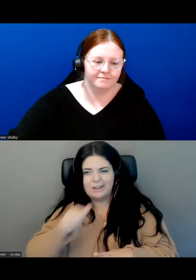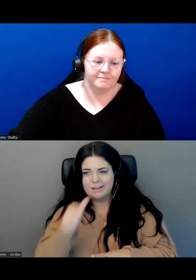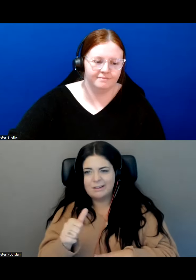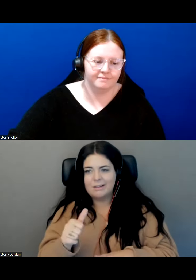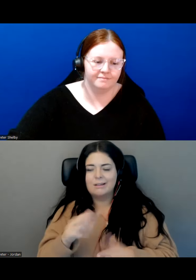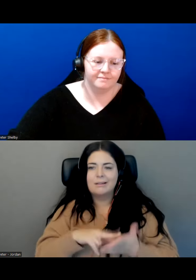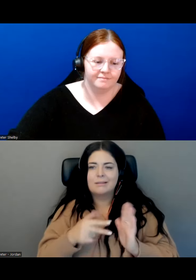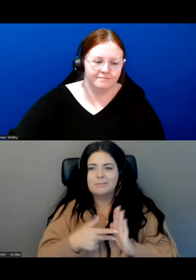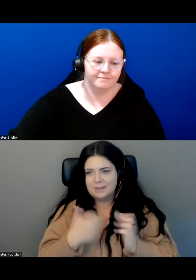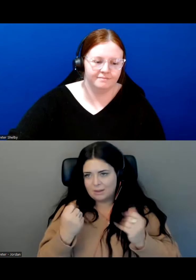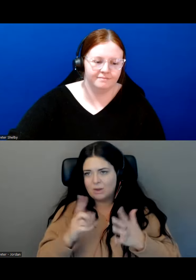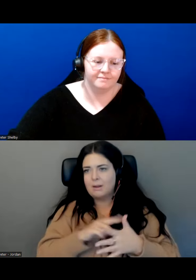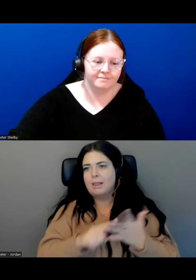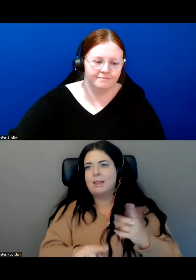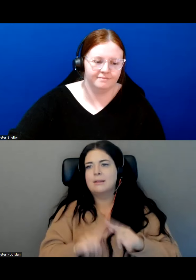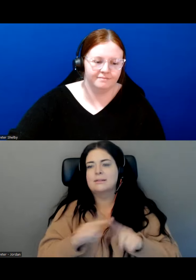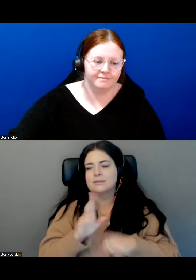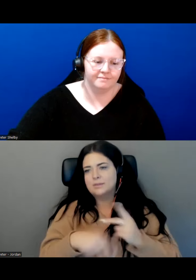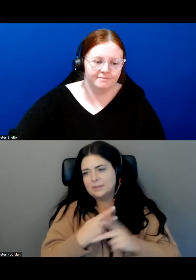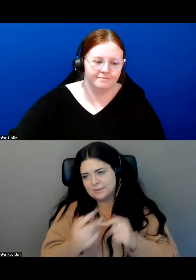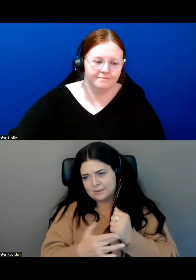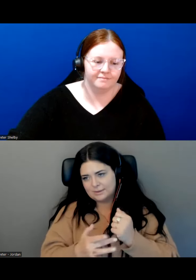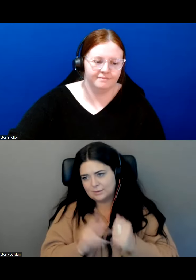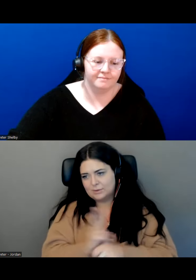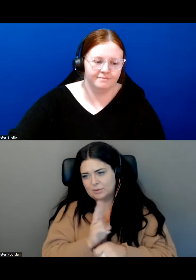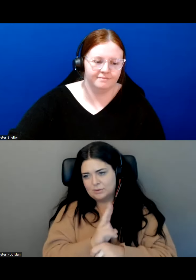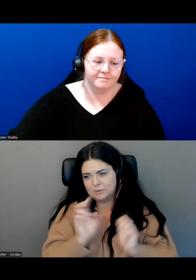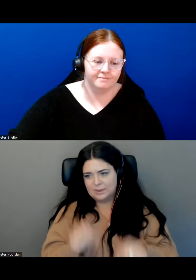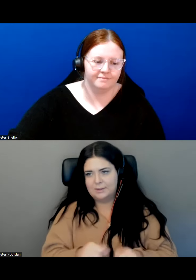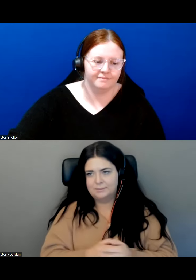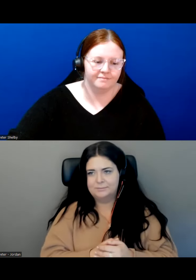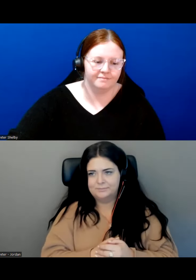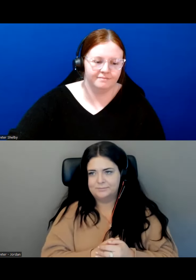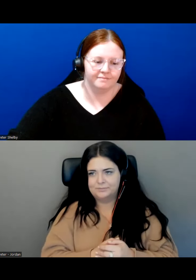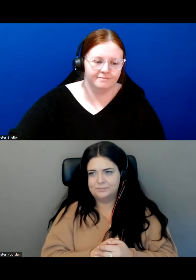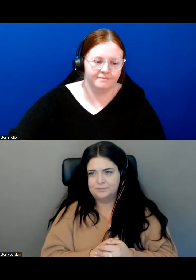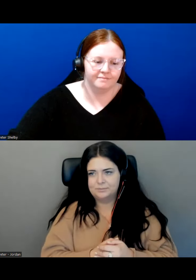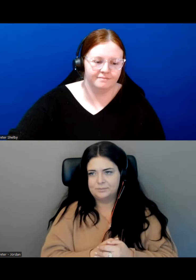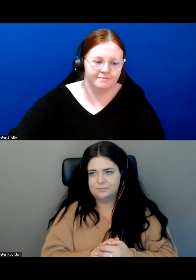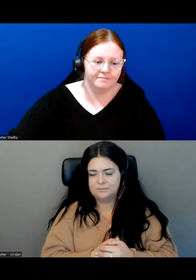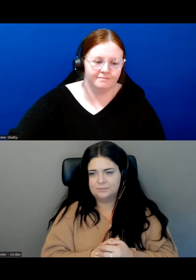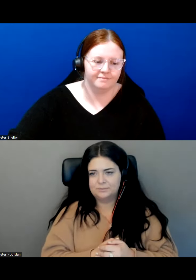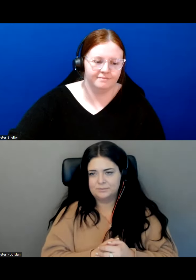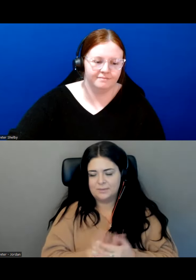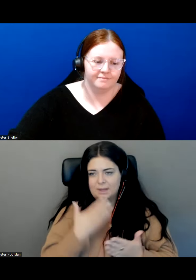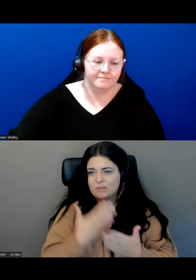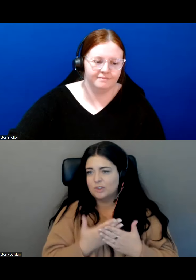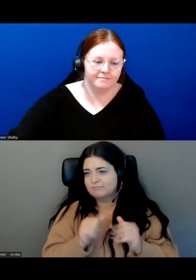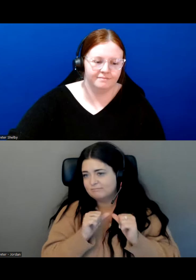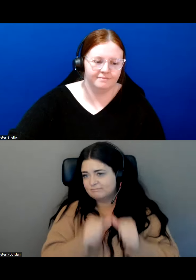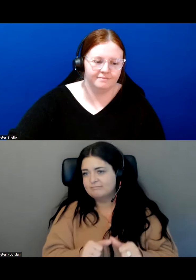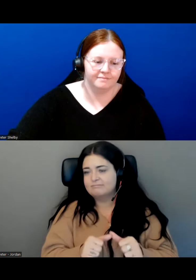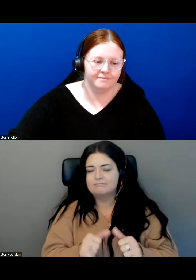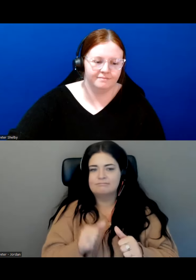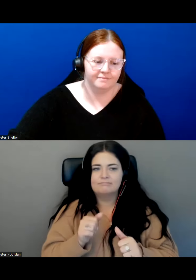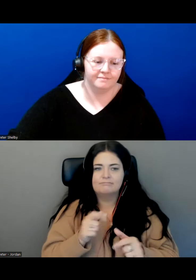So there's lots of different technologies that are out there that help people to really manage a sensory neural hearing loss, kind